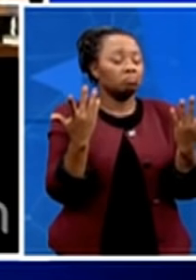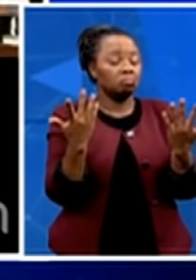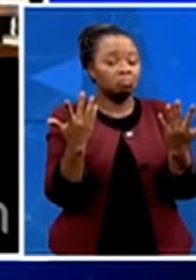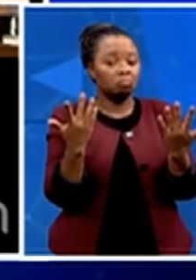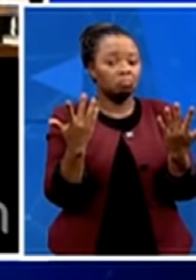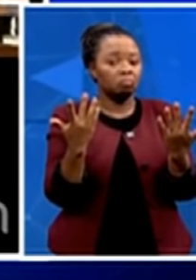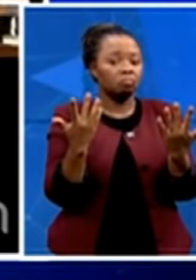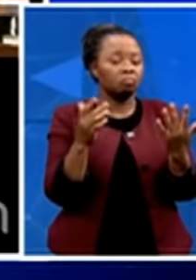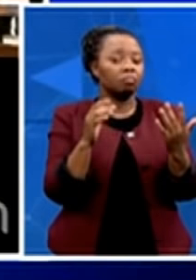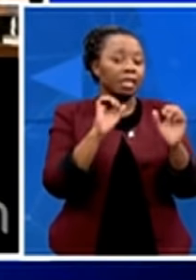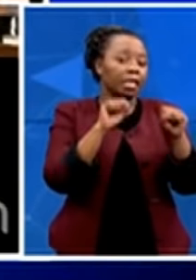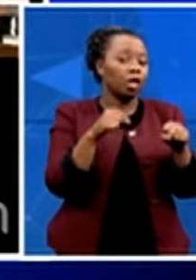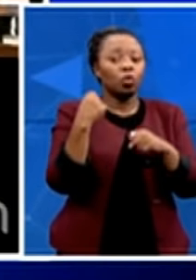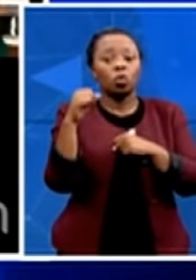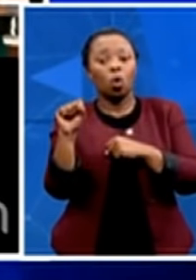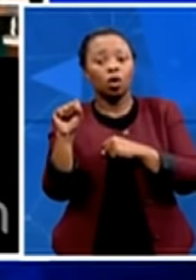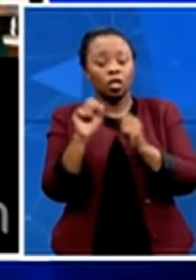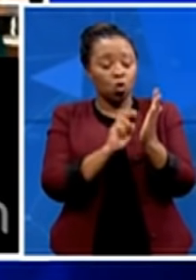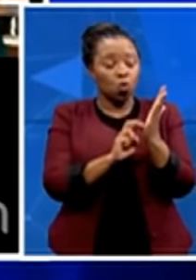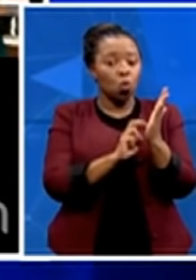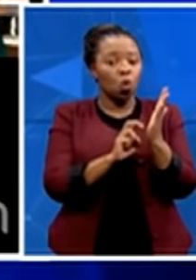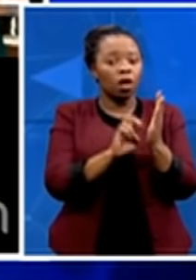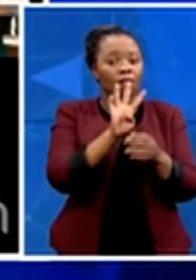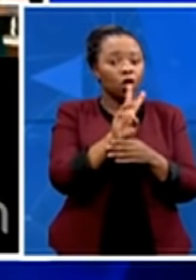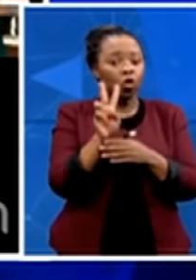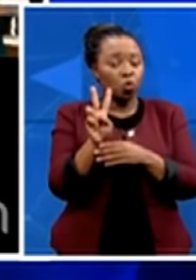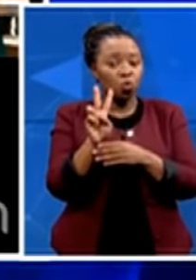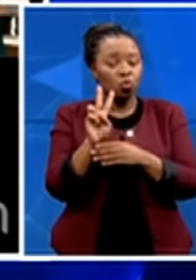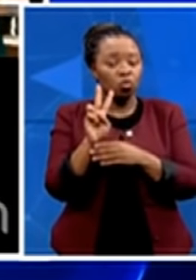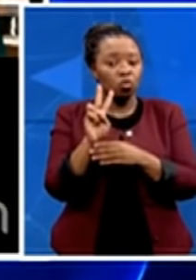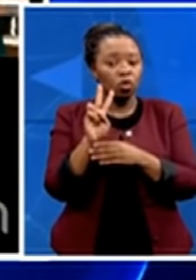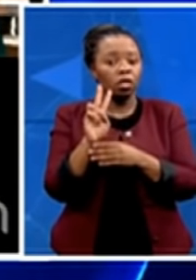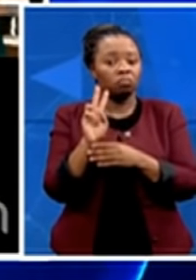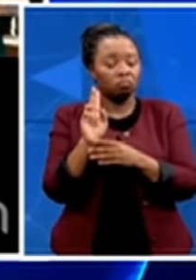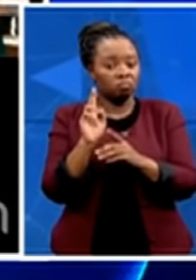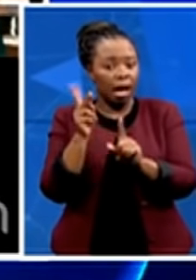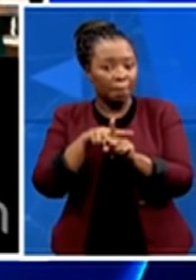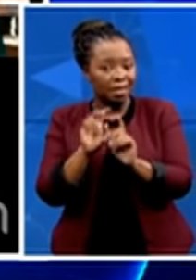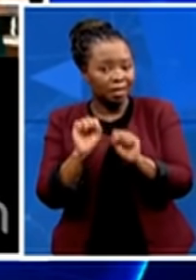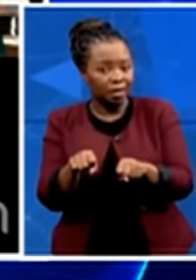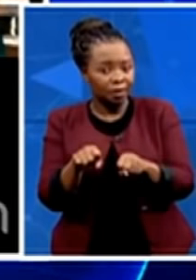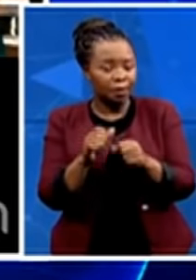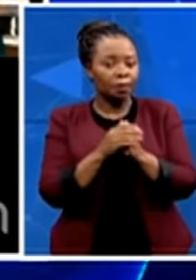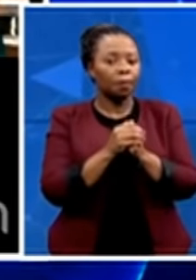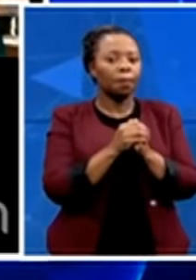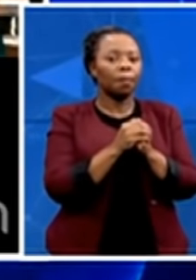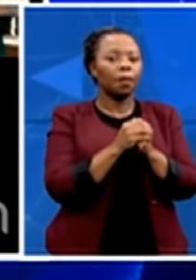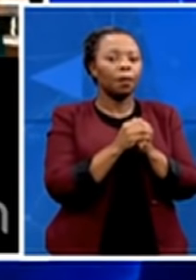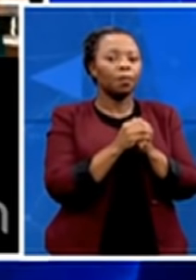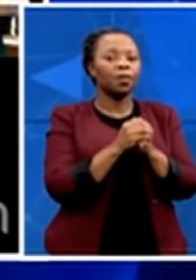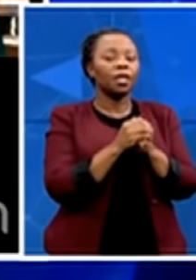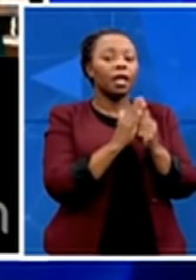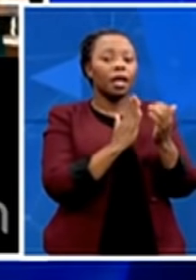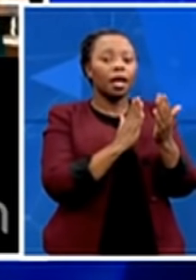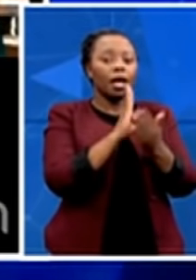Rule 42 is applicable. Section 36 says the rights in the Bill of Rights may be limited only, or